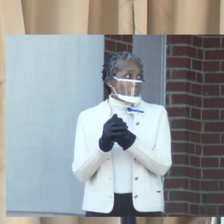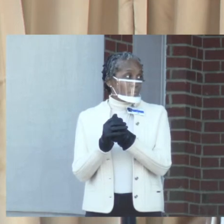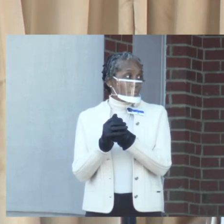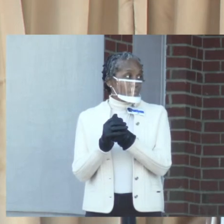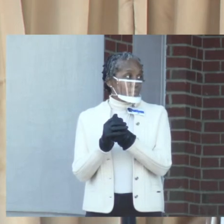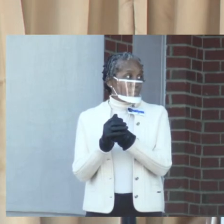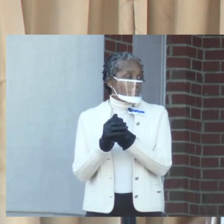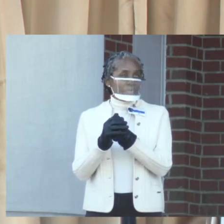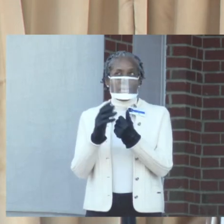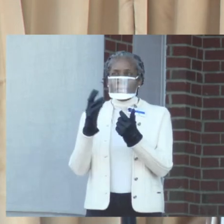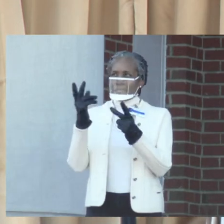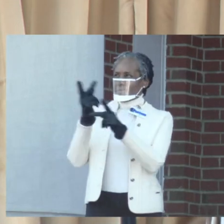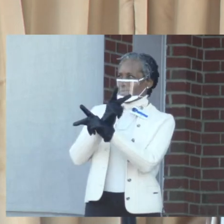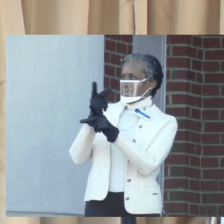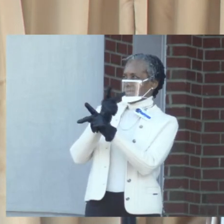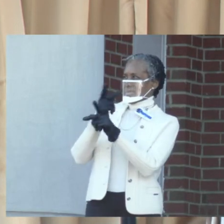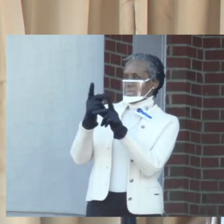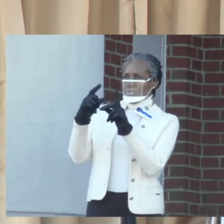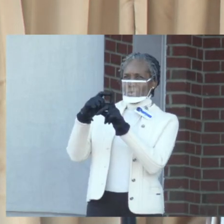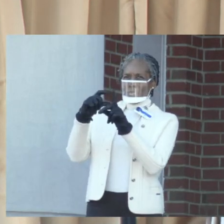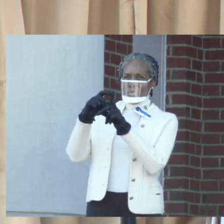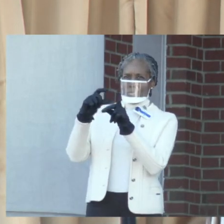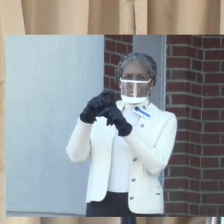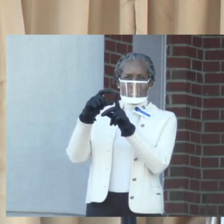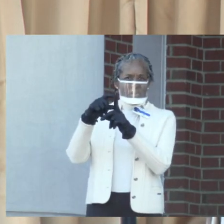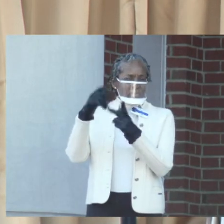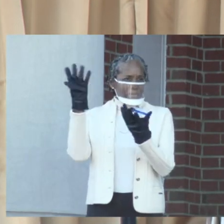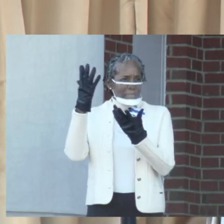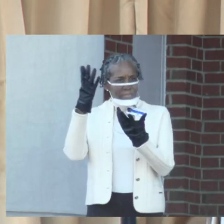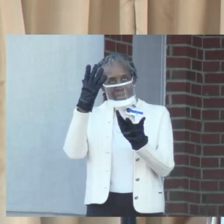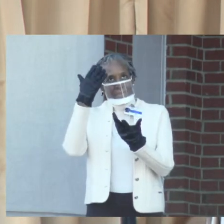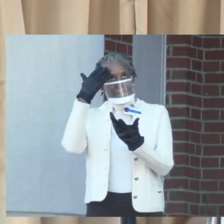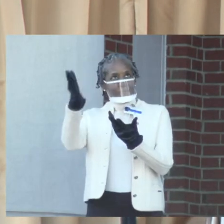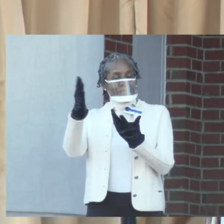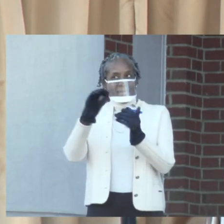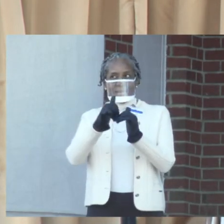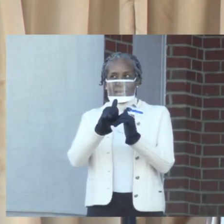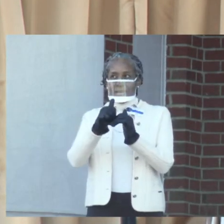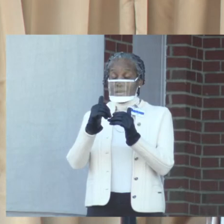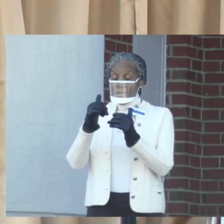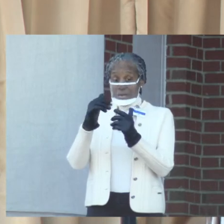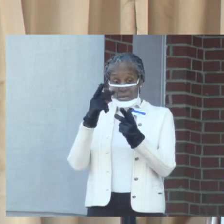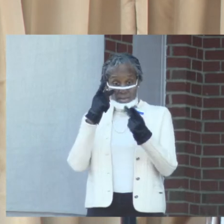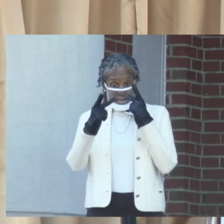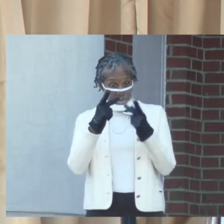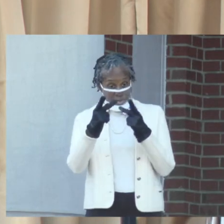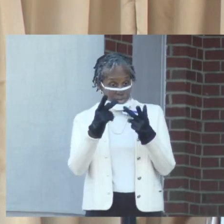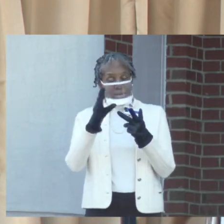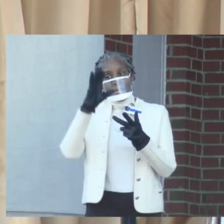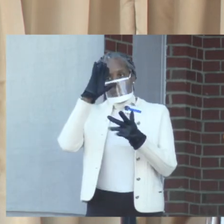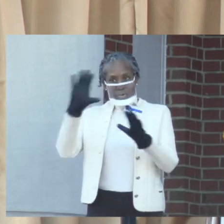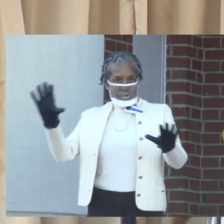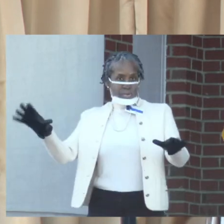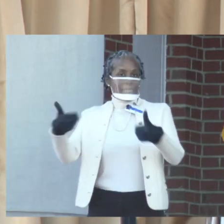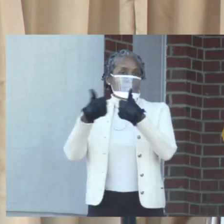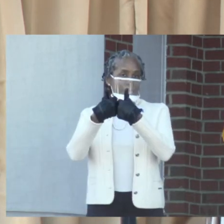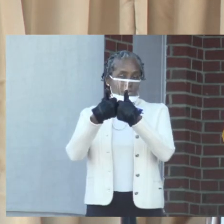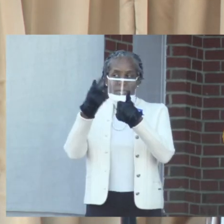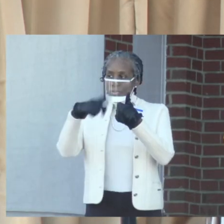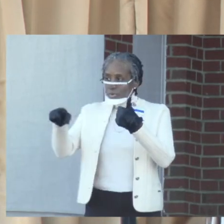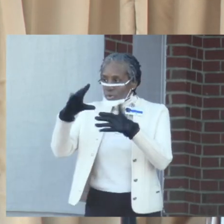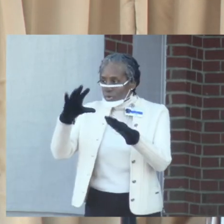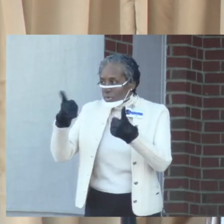Maybe it's hard to put your finger on or describe in words. Maybe it's hard to see sometimes, but I know challenge and you